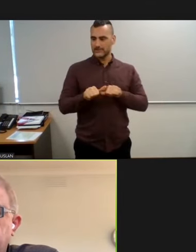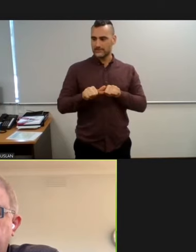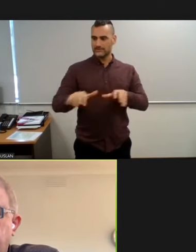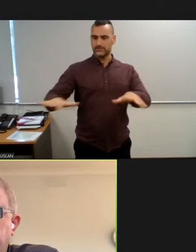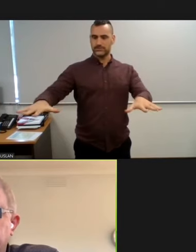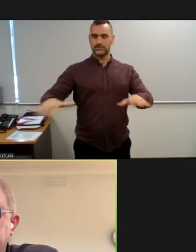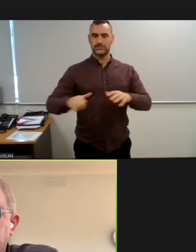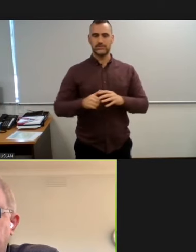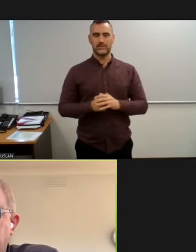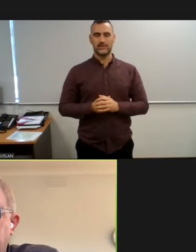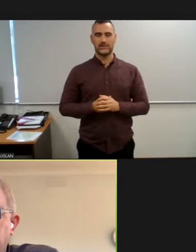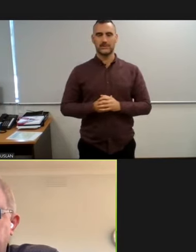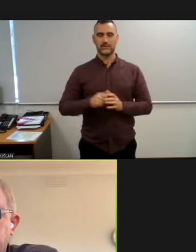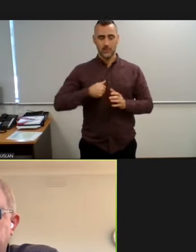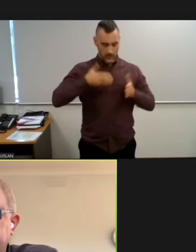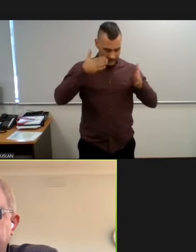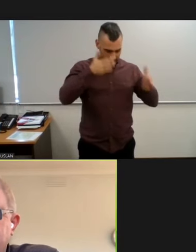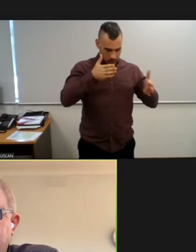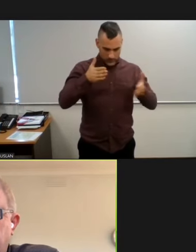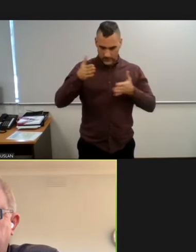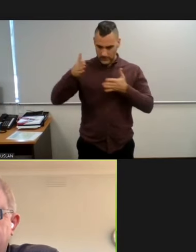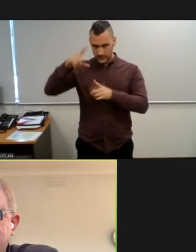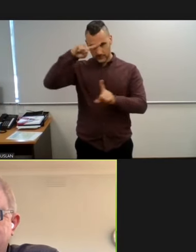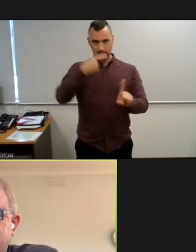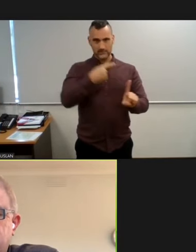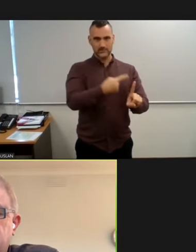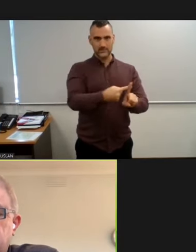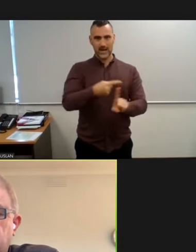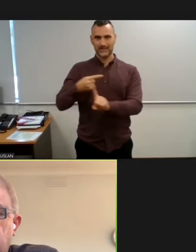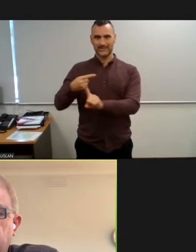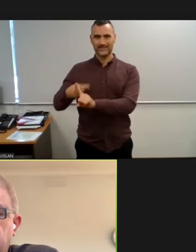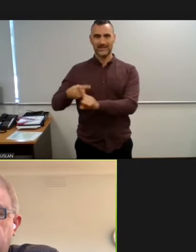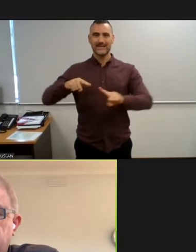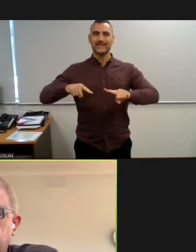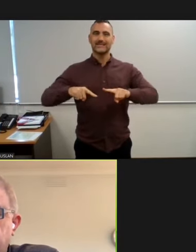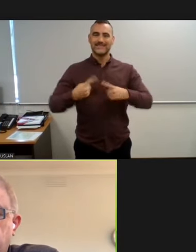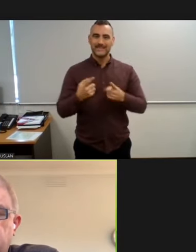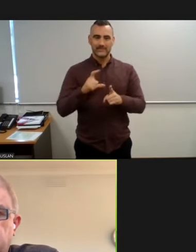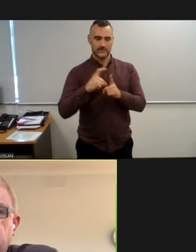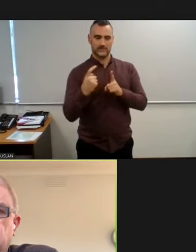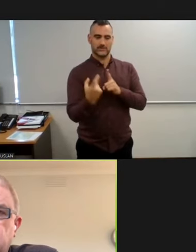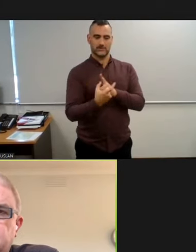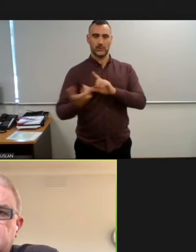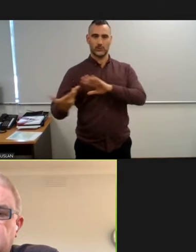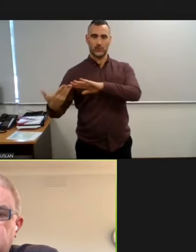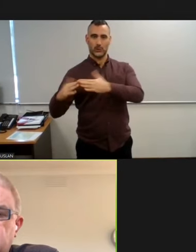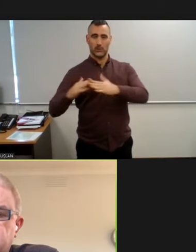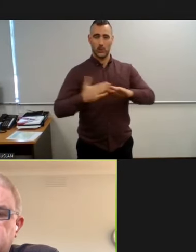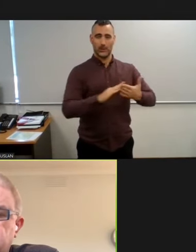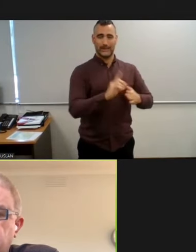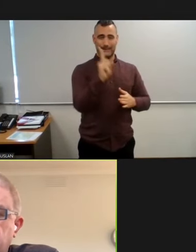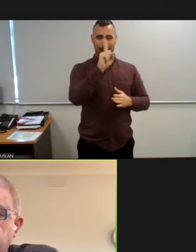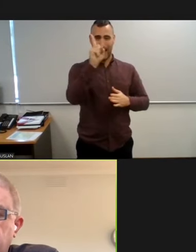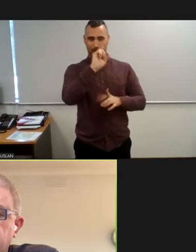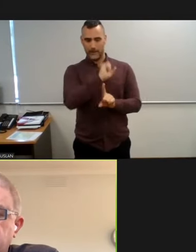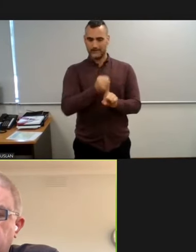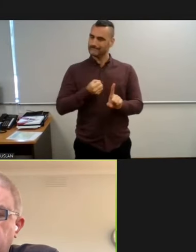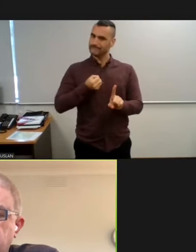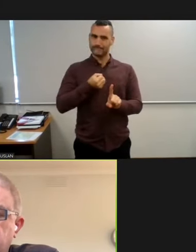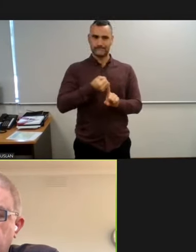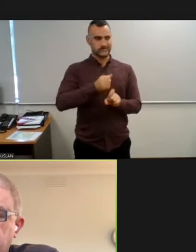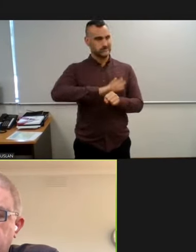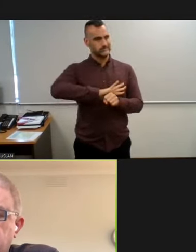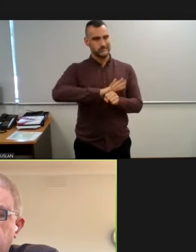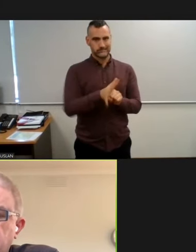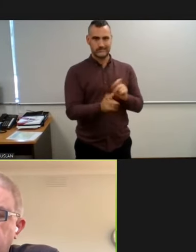communities that are in testing at the moment, and we imagine will be scheduled to continue until the